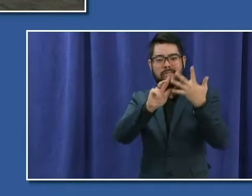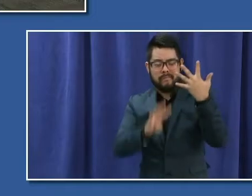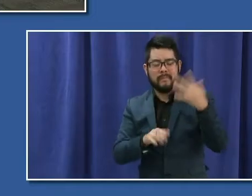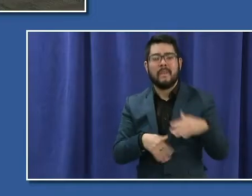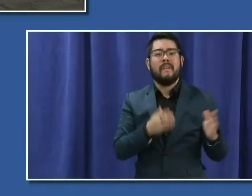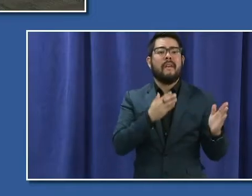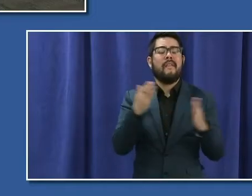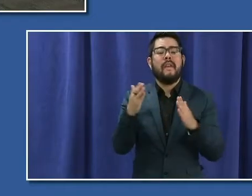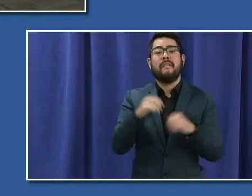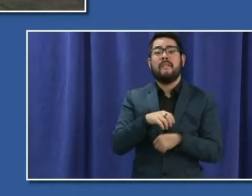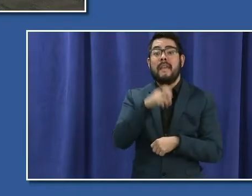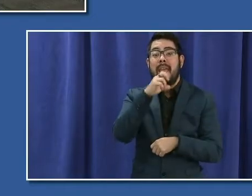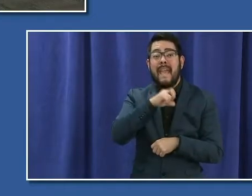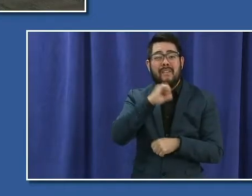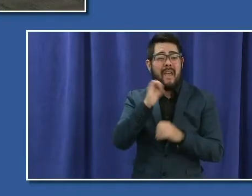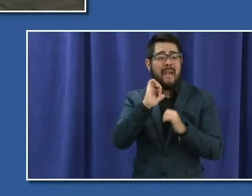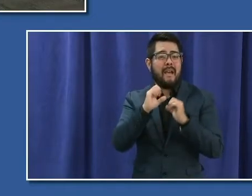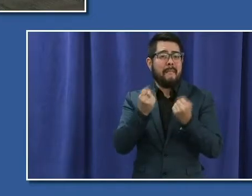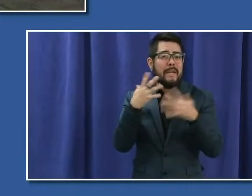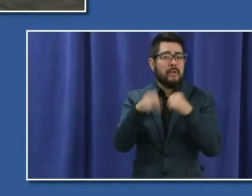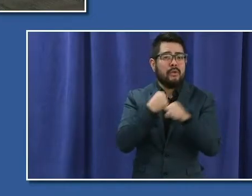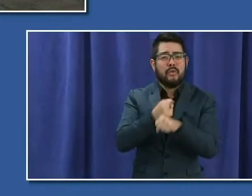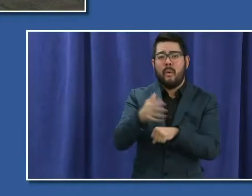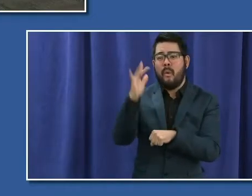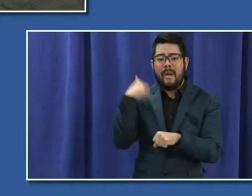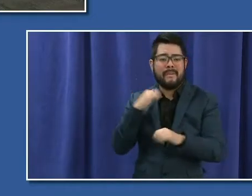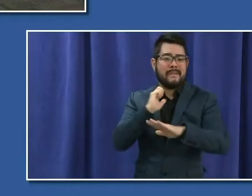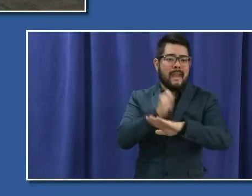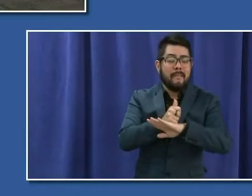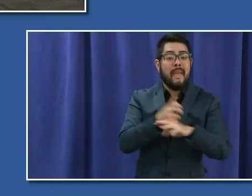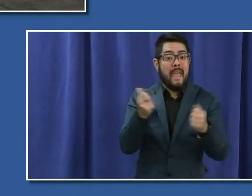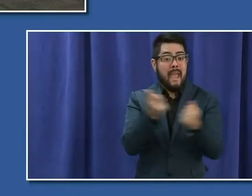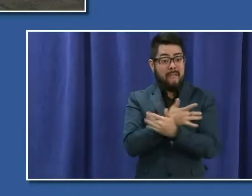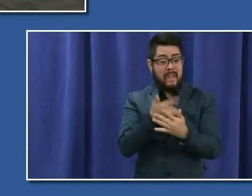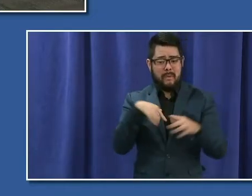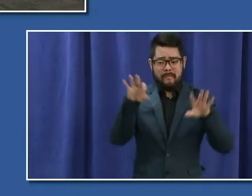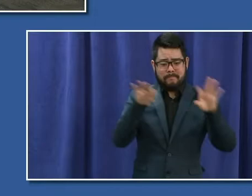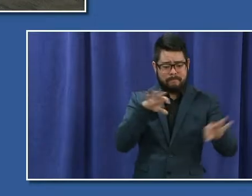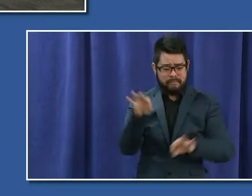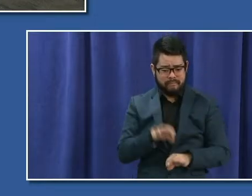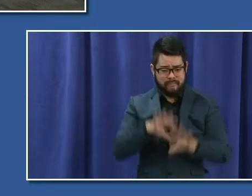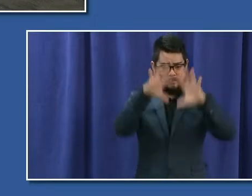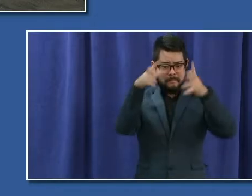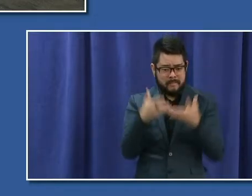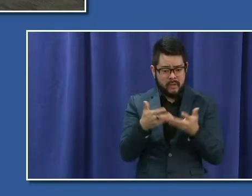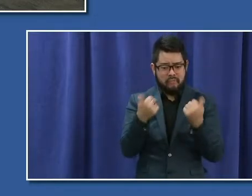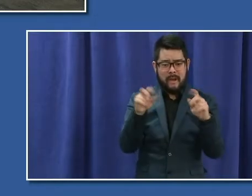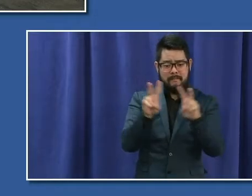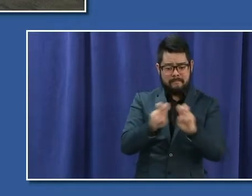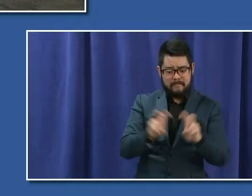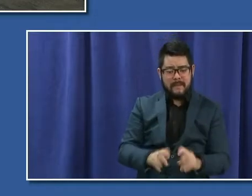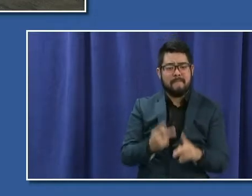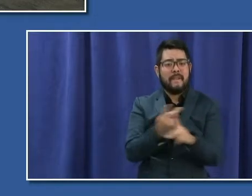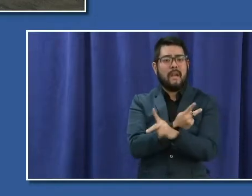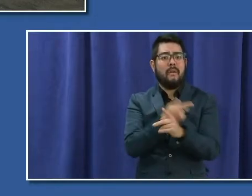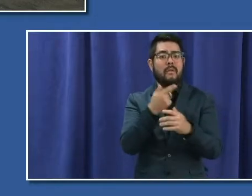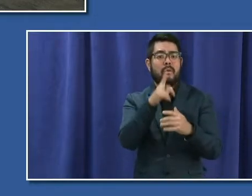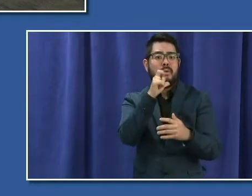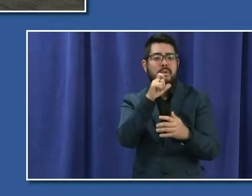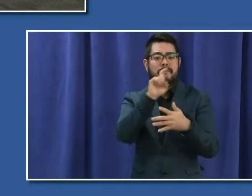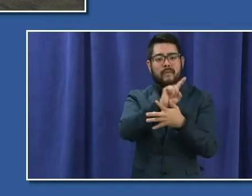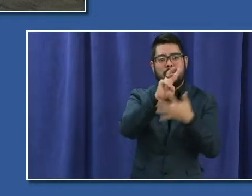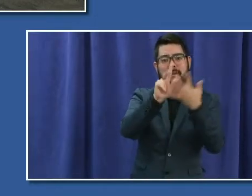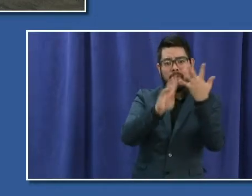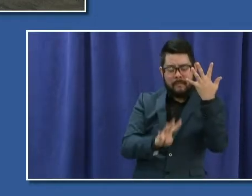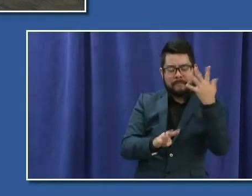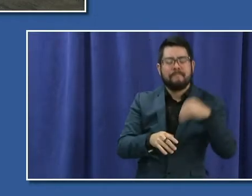the age of that infrastructure. All of those pieces combine to help demonstrate what the need is across our city. So there's a very clinical side